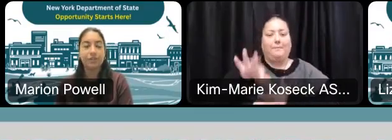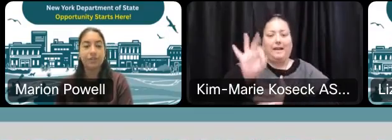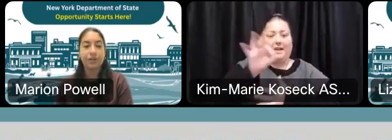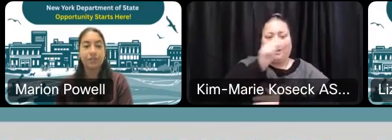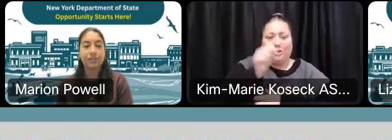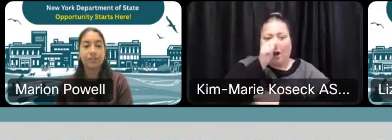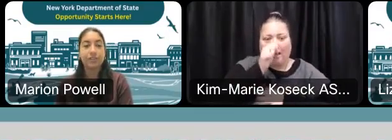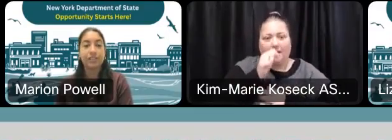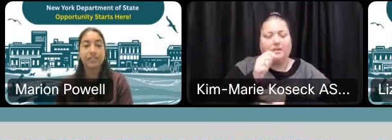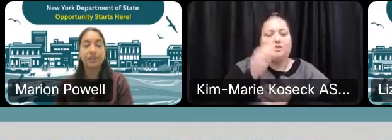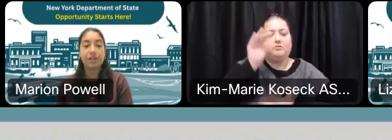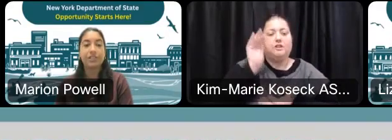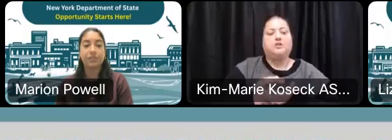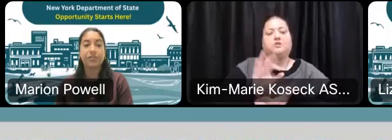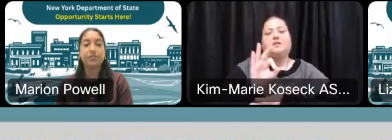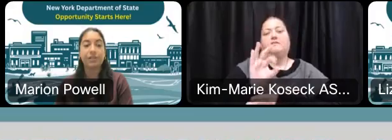reduce phosphorus